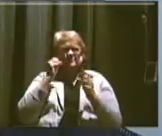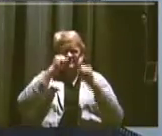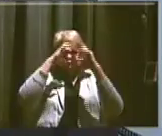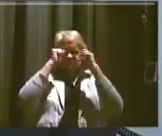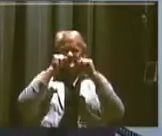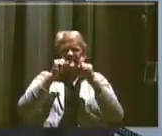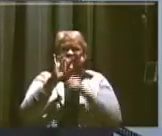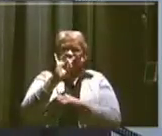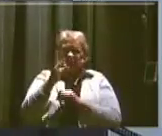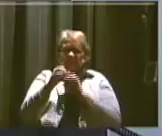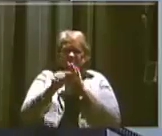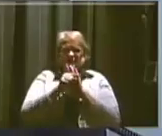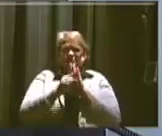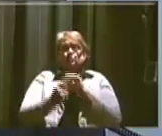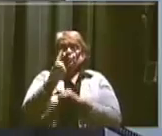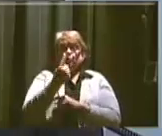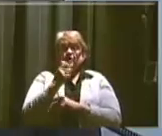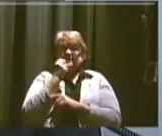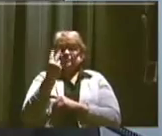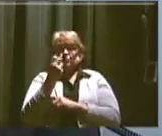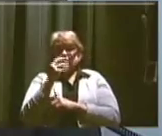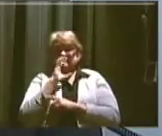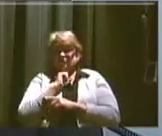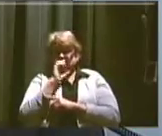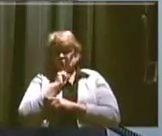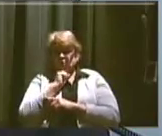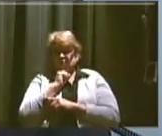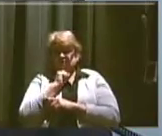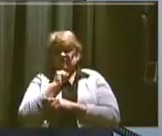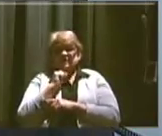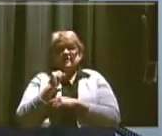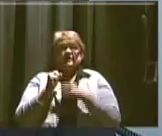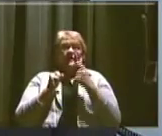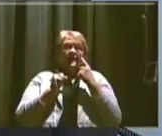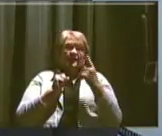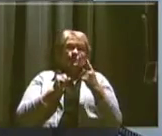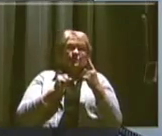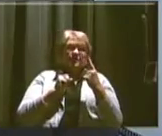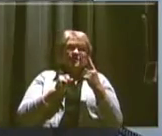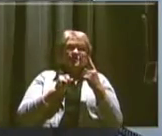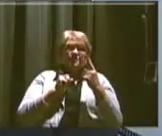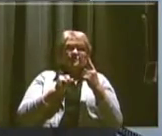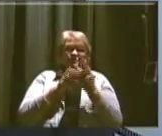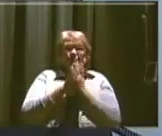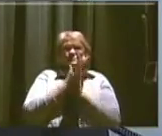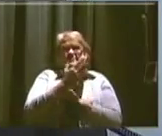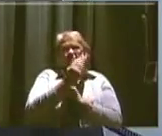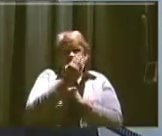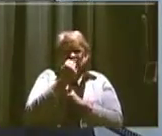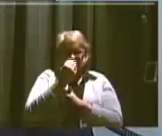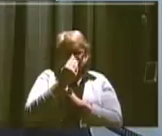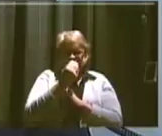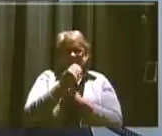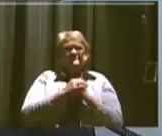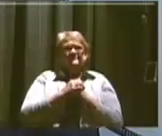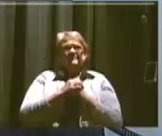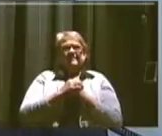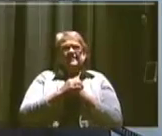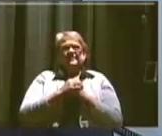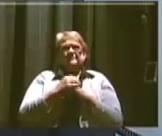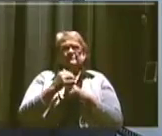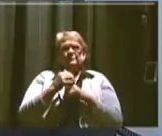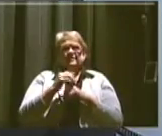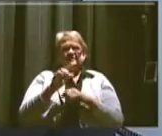years old, and only one of whom has reached the wise old age of 14, from Louisville, Kentucky,